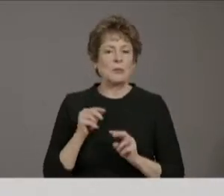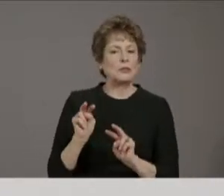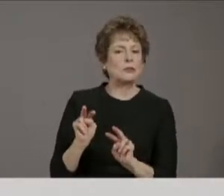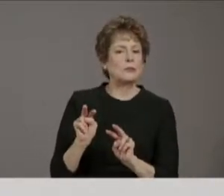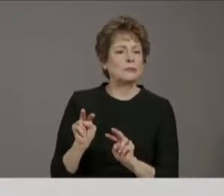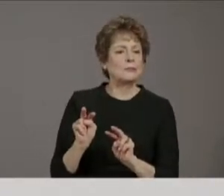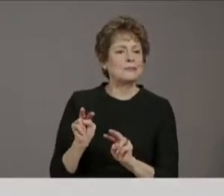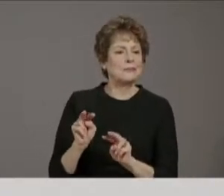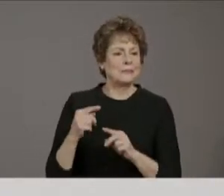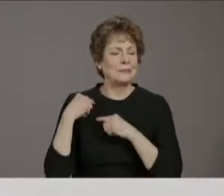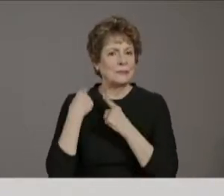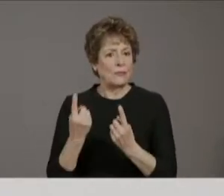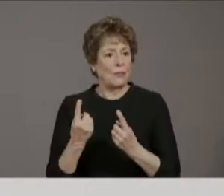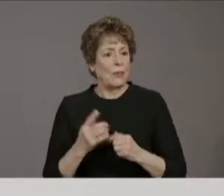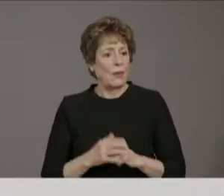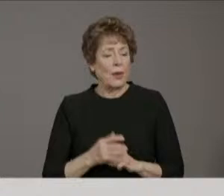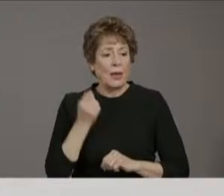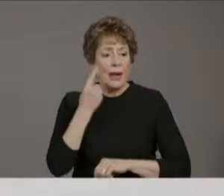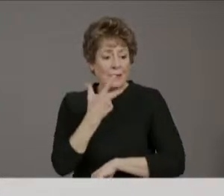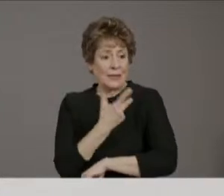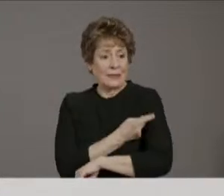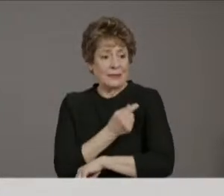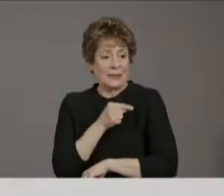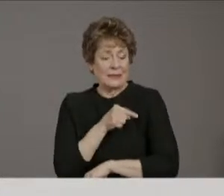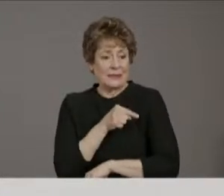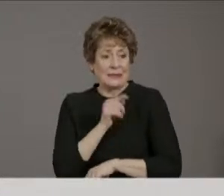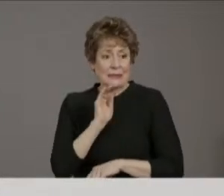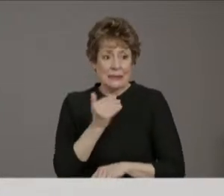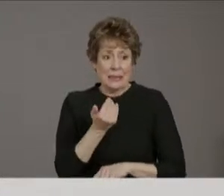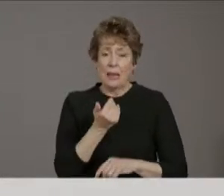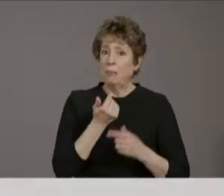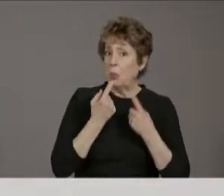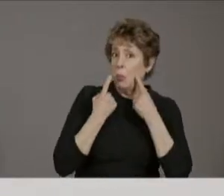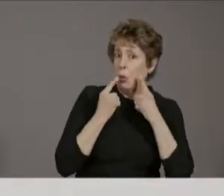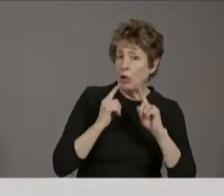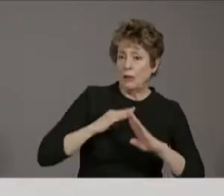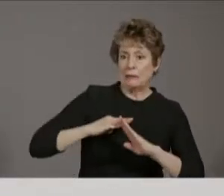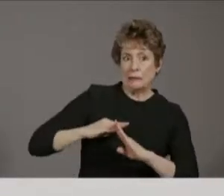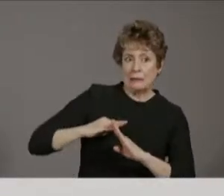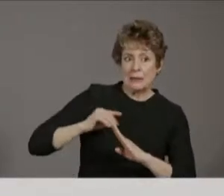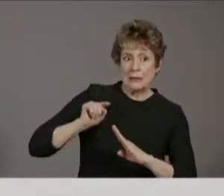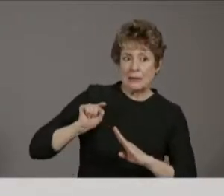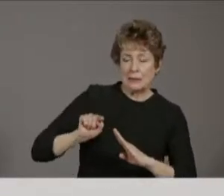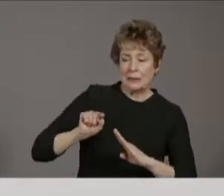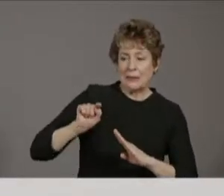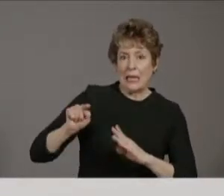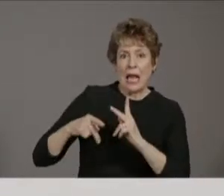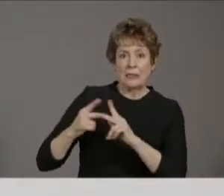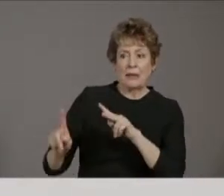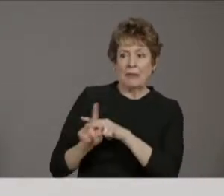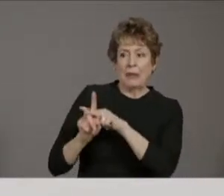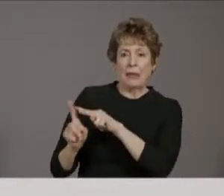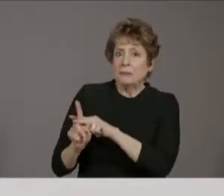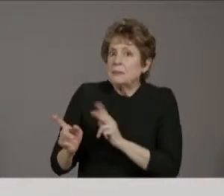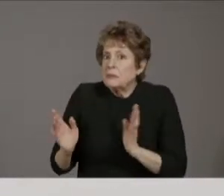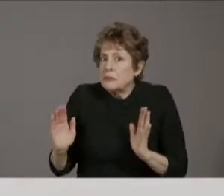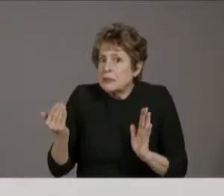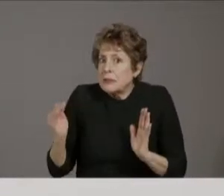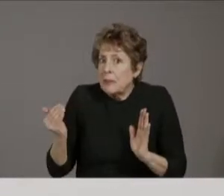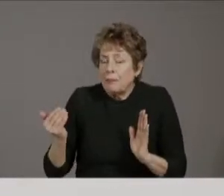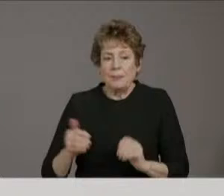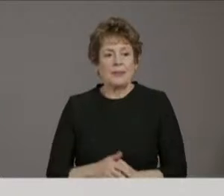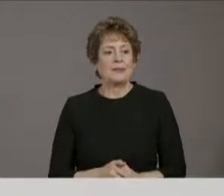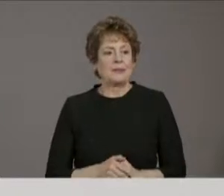the vaccine data, it does look like the vaccines are still effective against the variants that we have seen. So that's all really good news. Some of